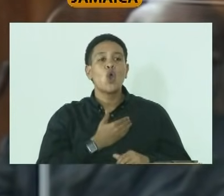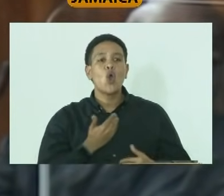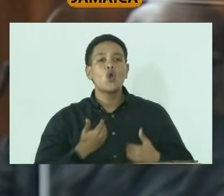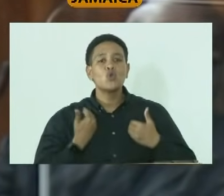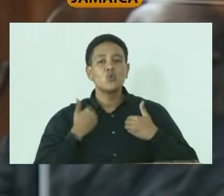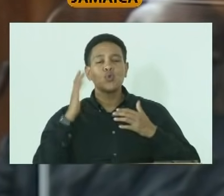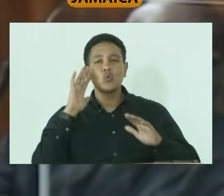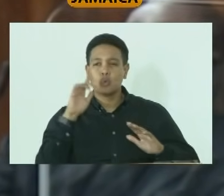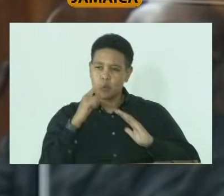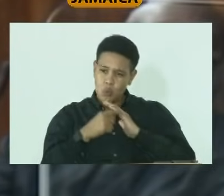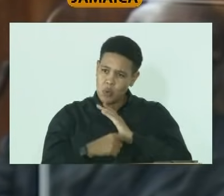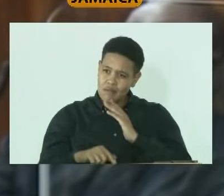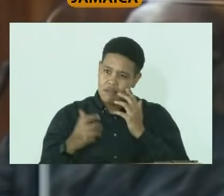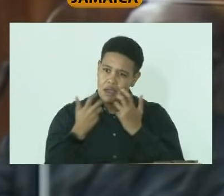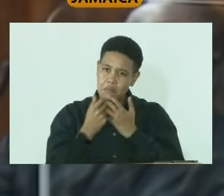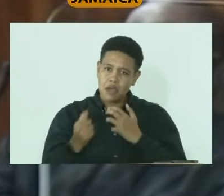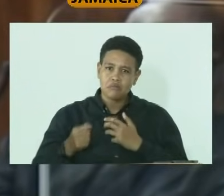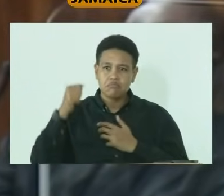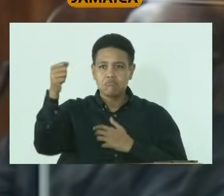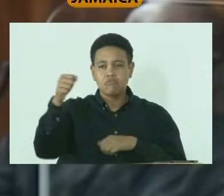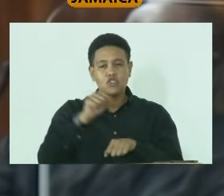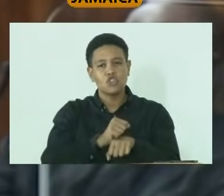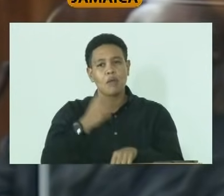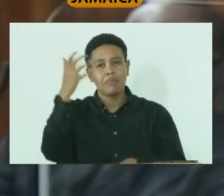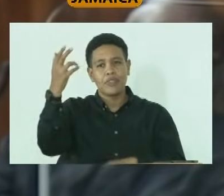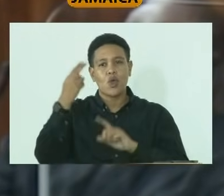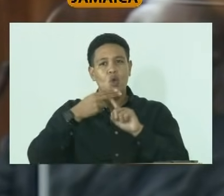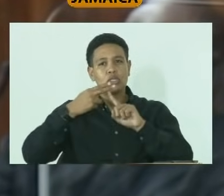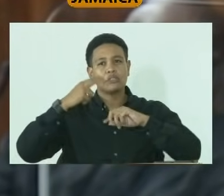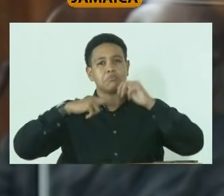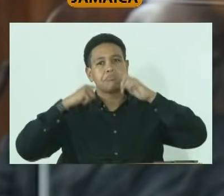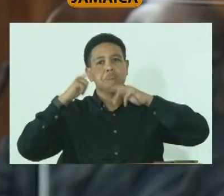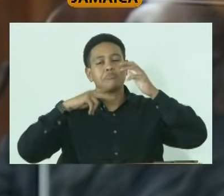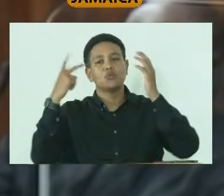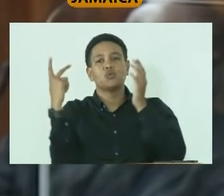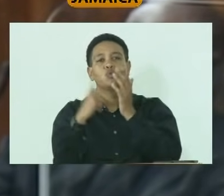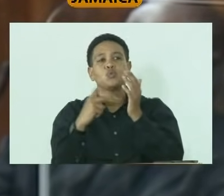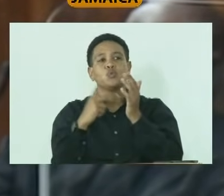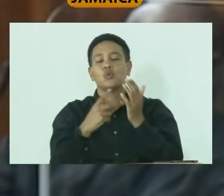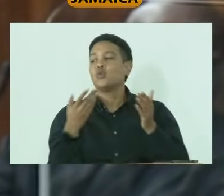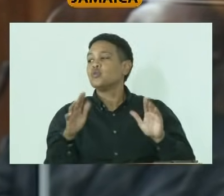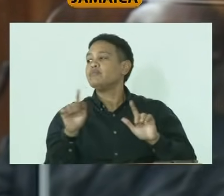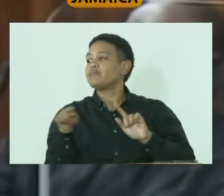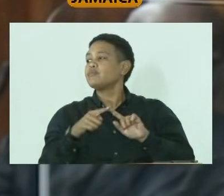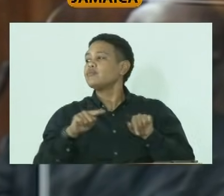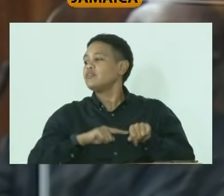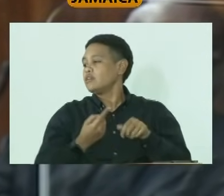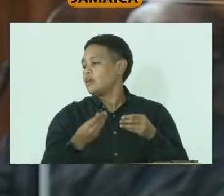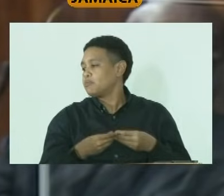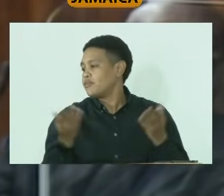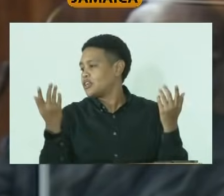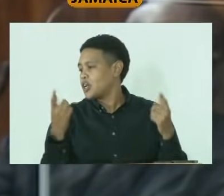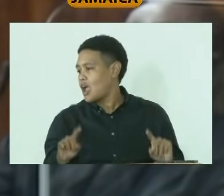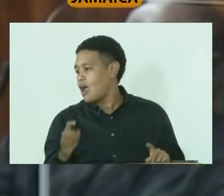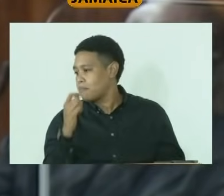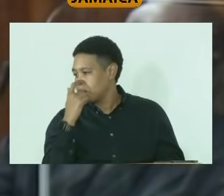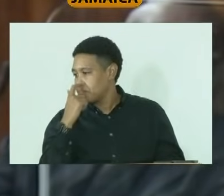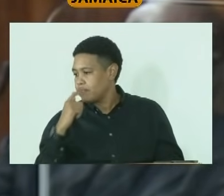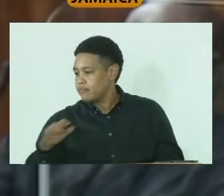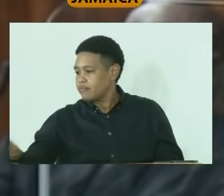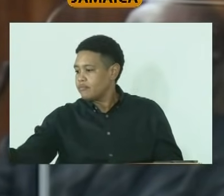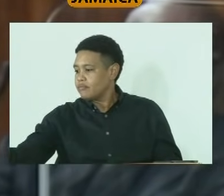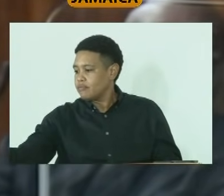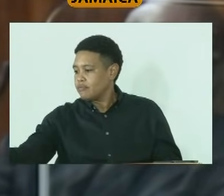be duly qualified for the varied jobs that will arise once the hotel commences its operations.